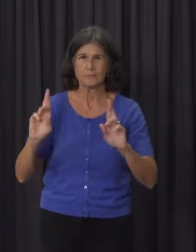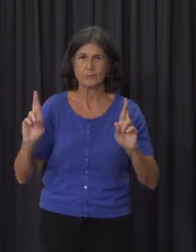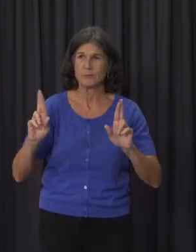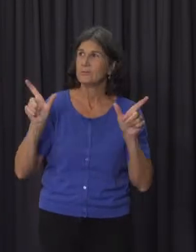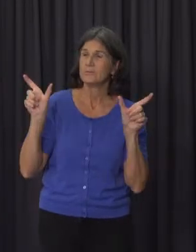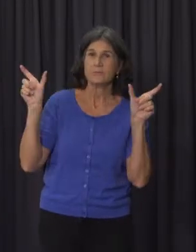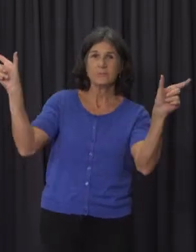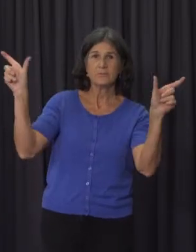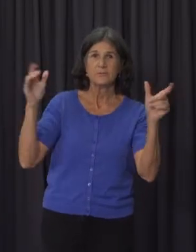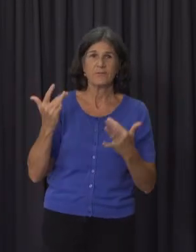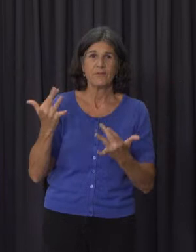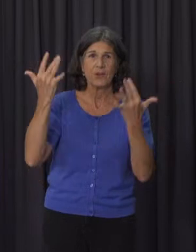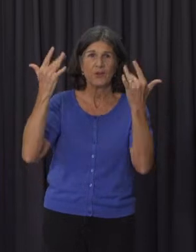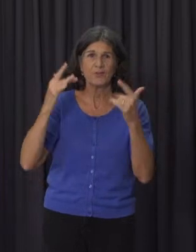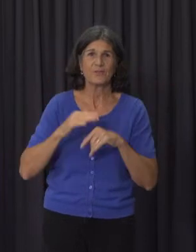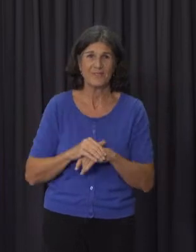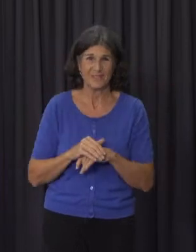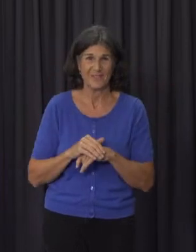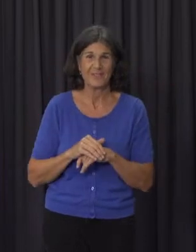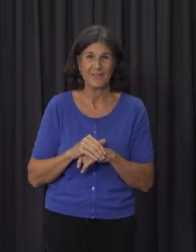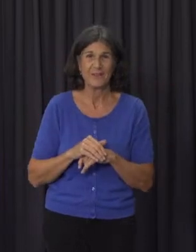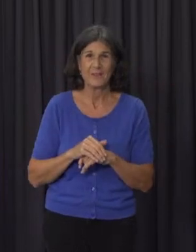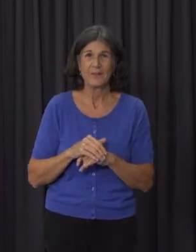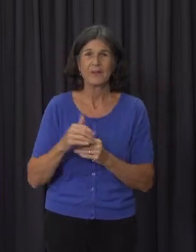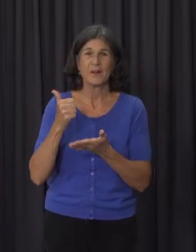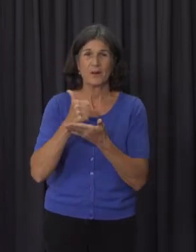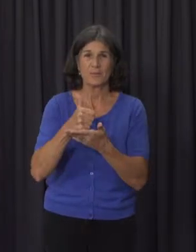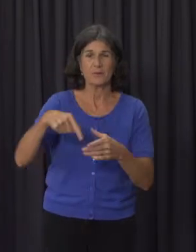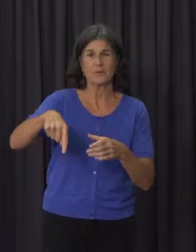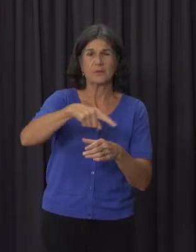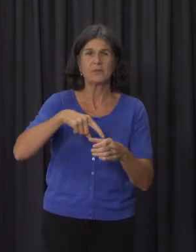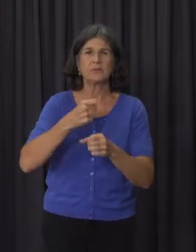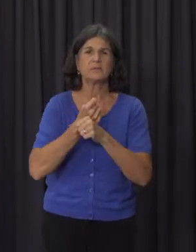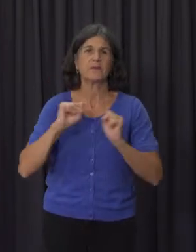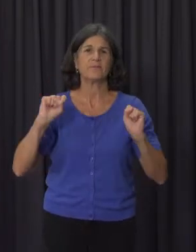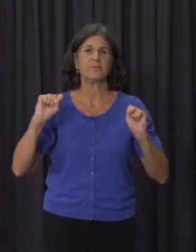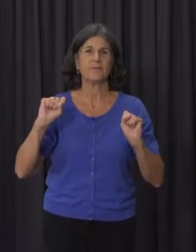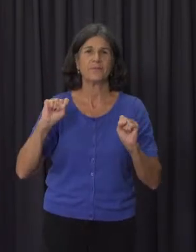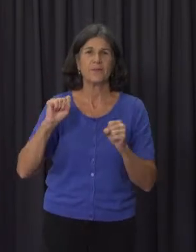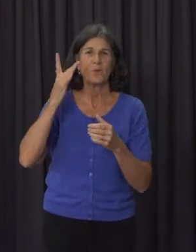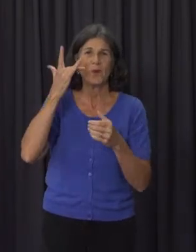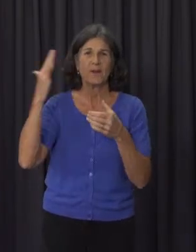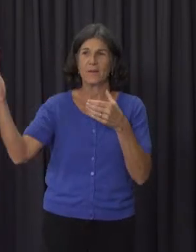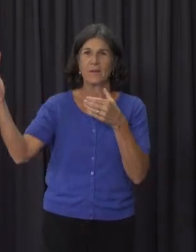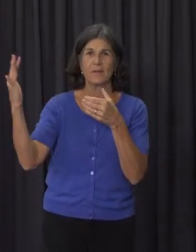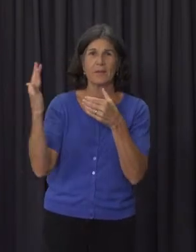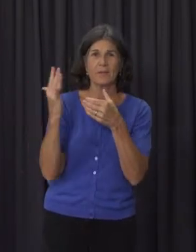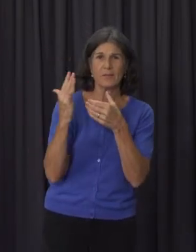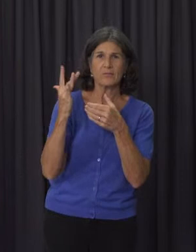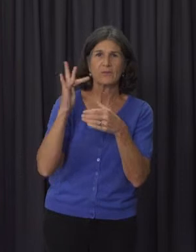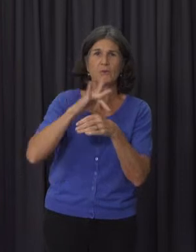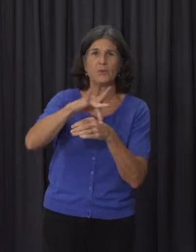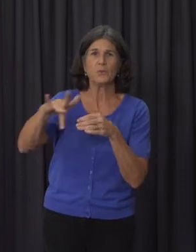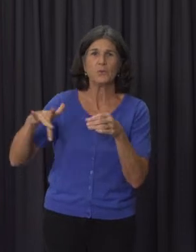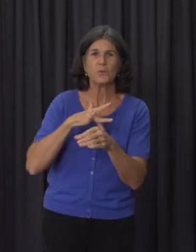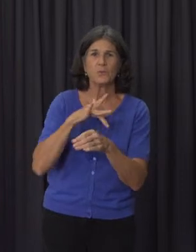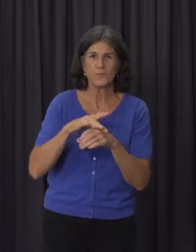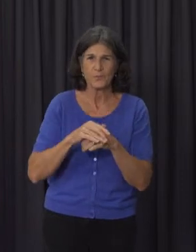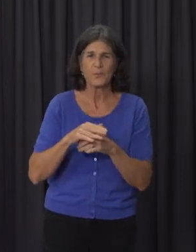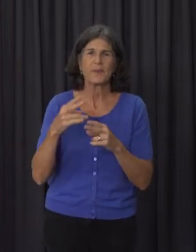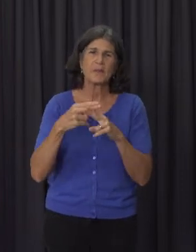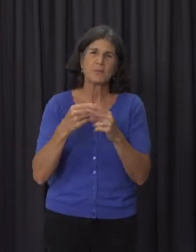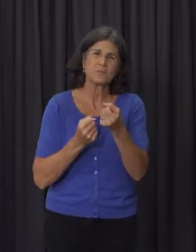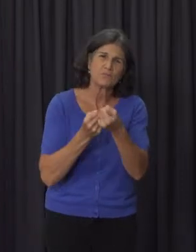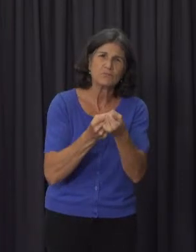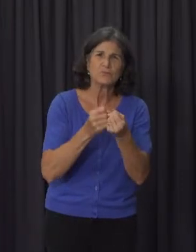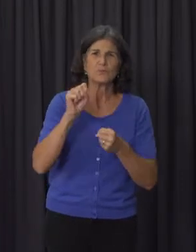defenses to the town of Fox Creek and the community of Little Smoky. Fire guards are barriers that are created by